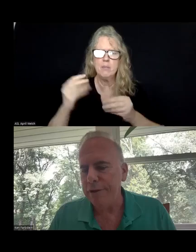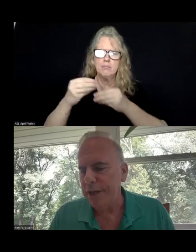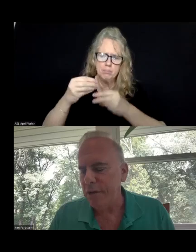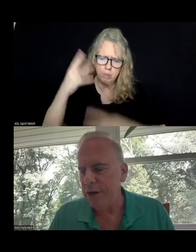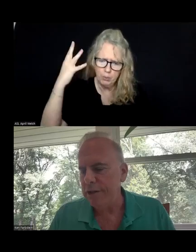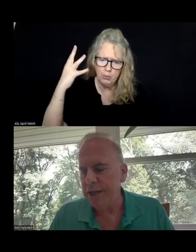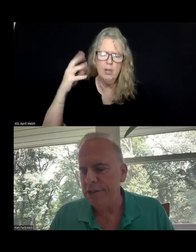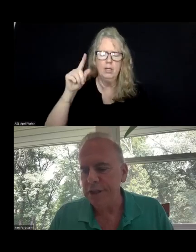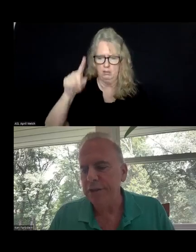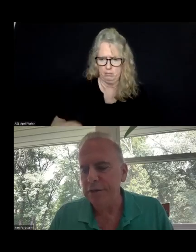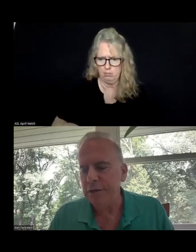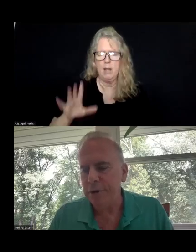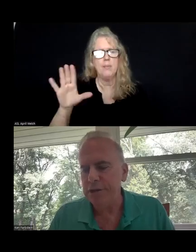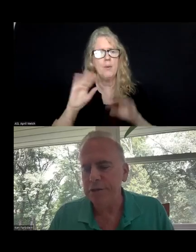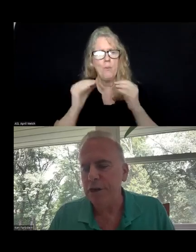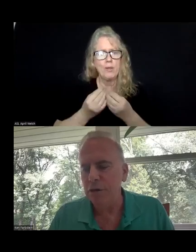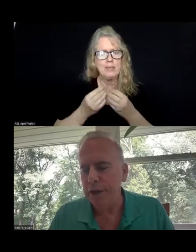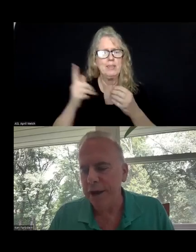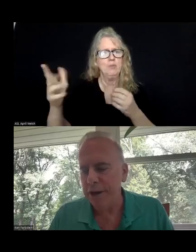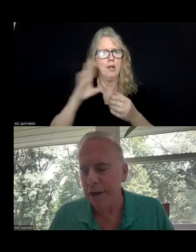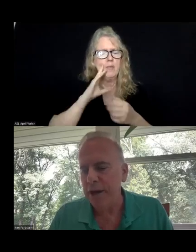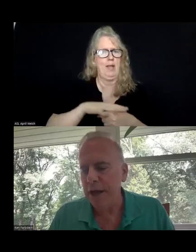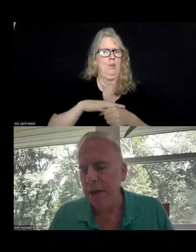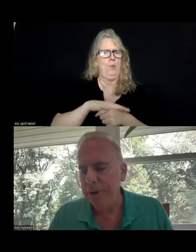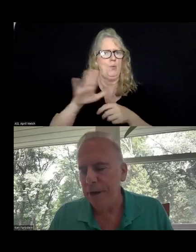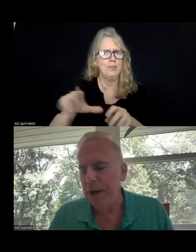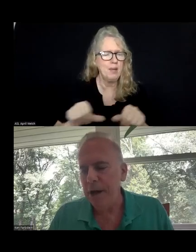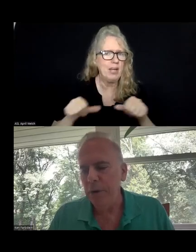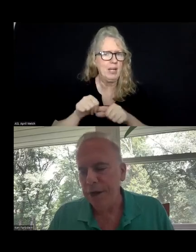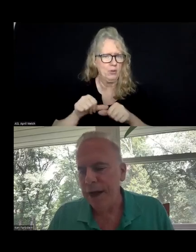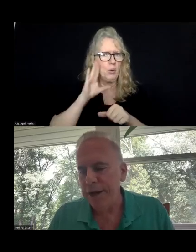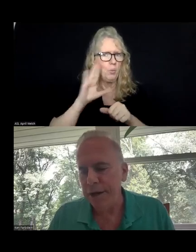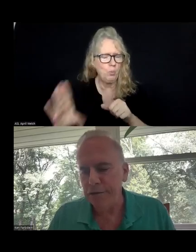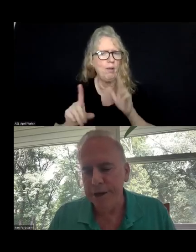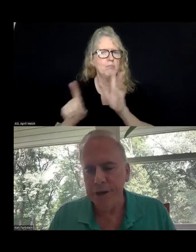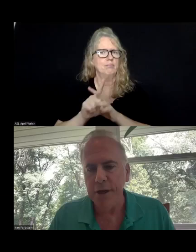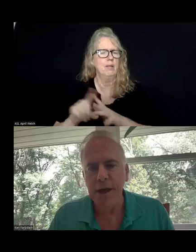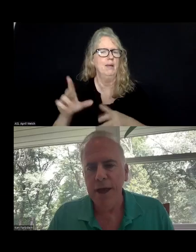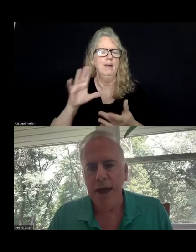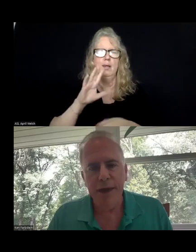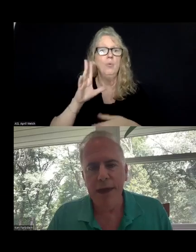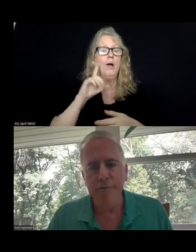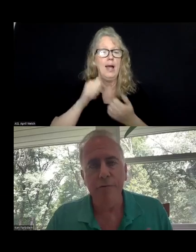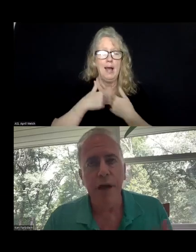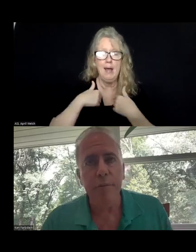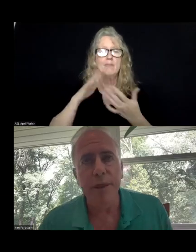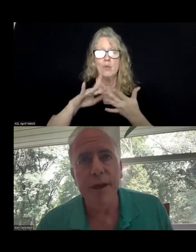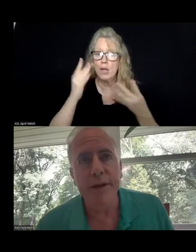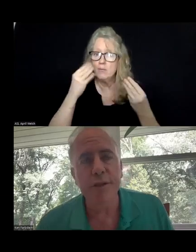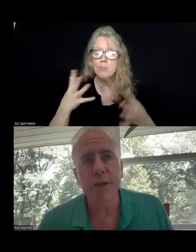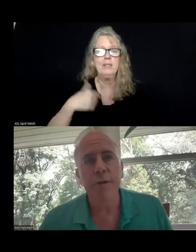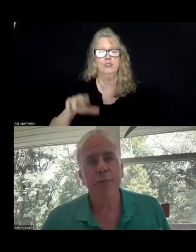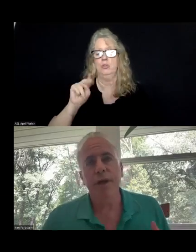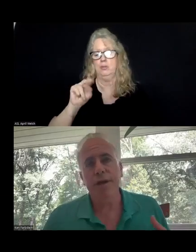NAMI affiliate organizations in the person's local area appear with the contact information. And they have, NAMI